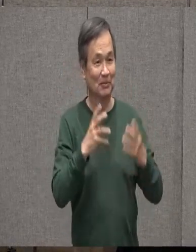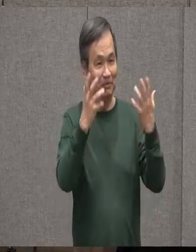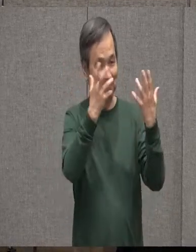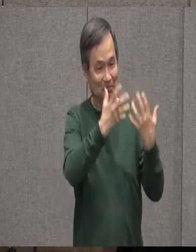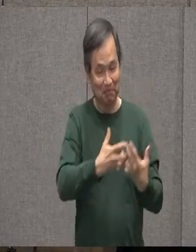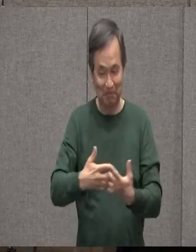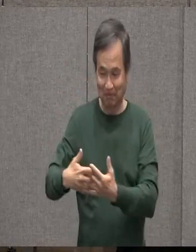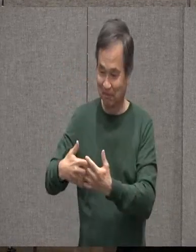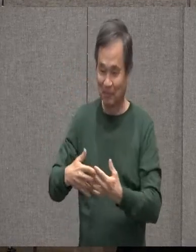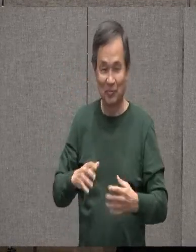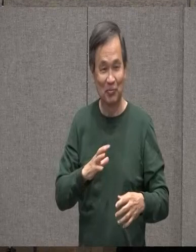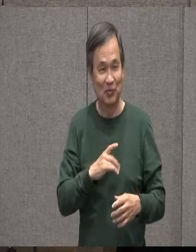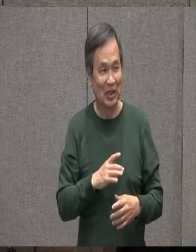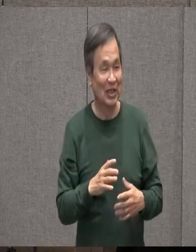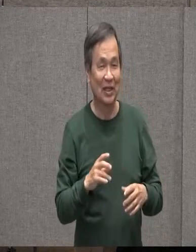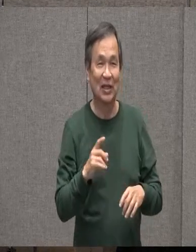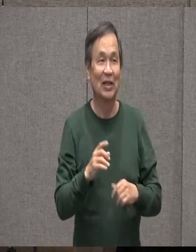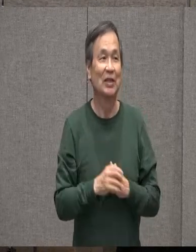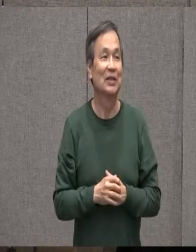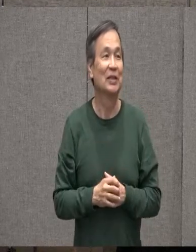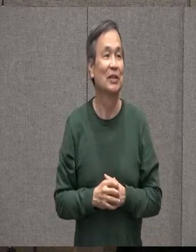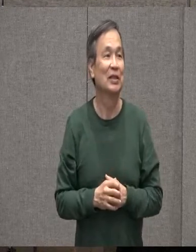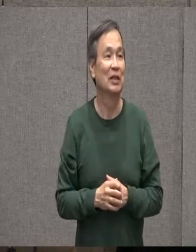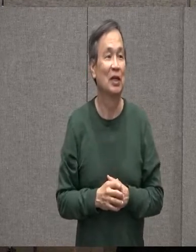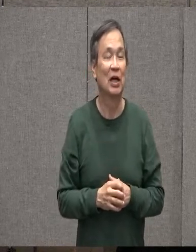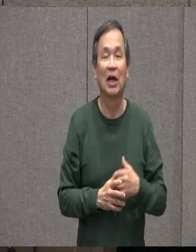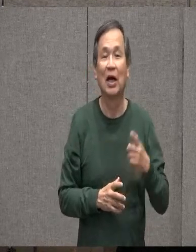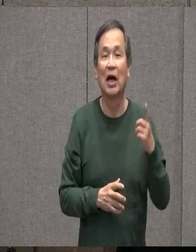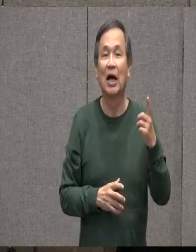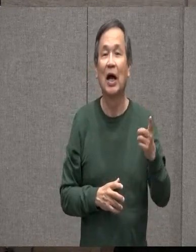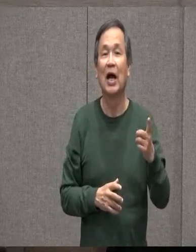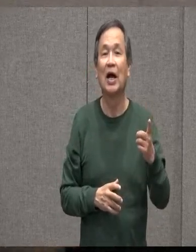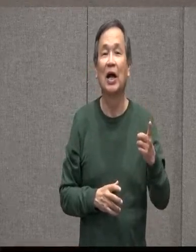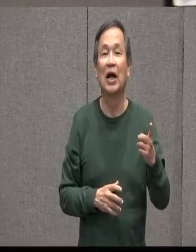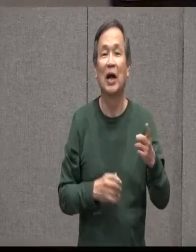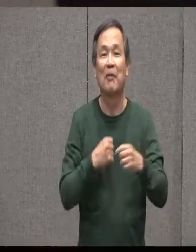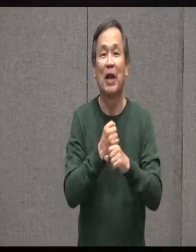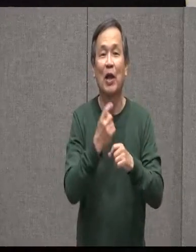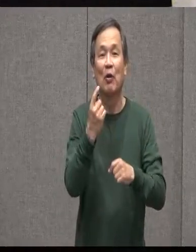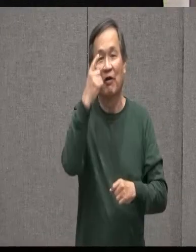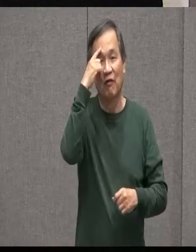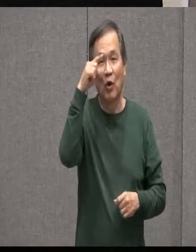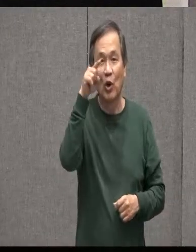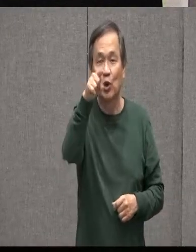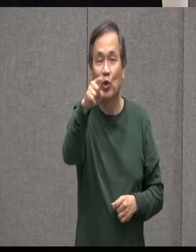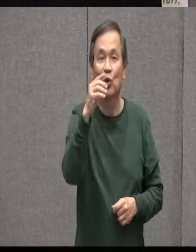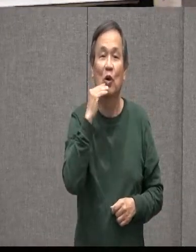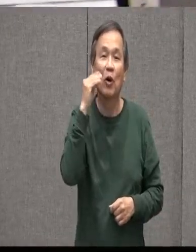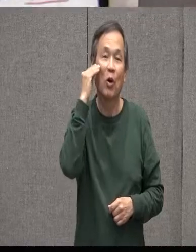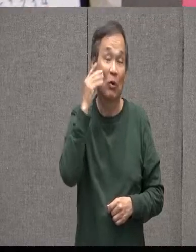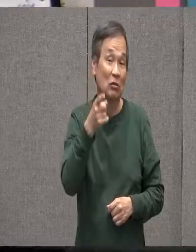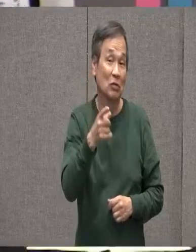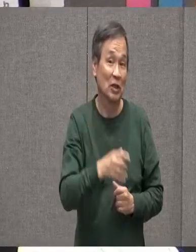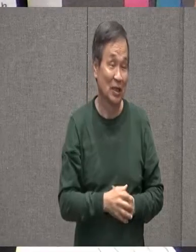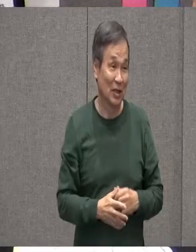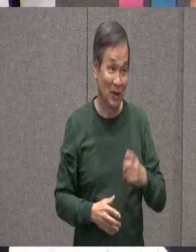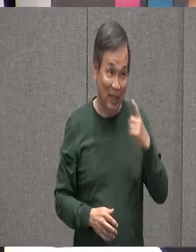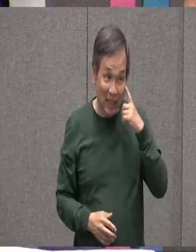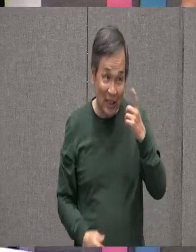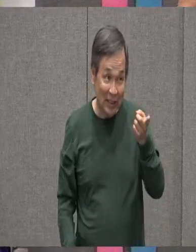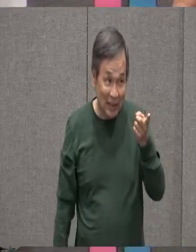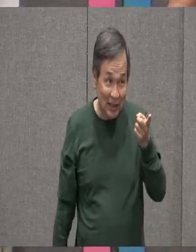1, 2, 3, 4, 1, 2, 3, 4, 1, 2, 3, 4. And let's look